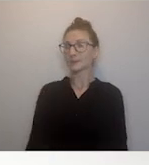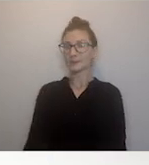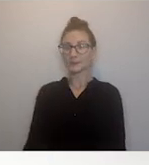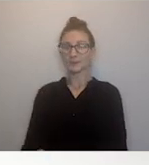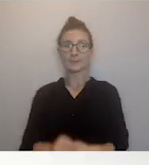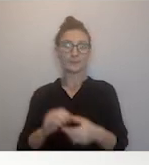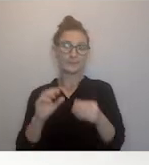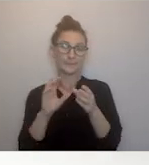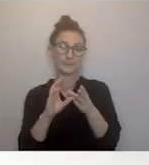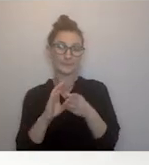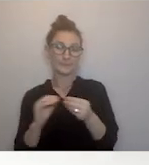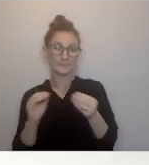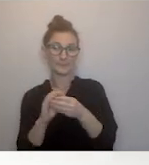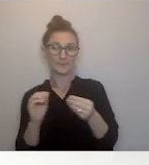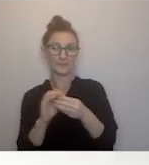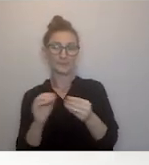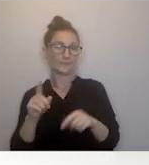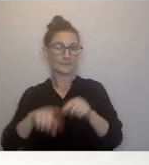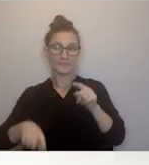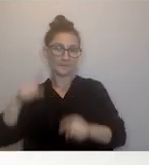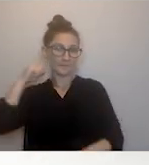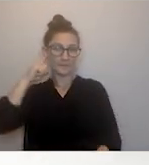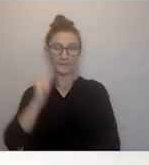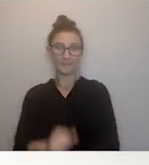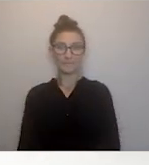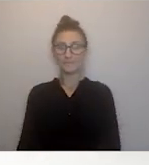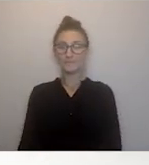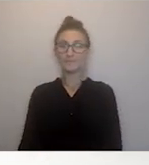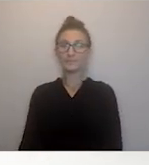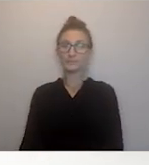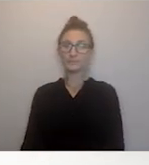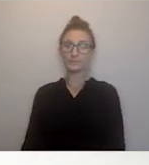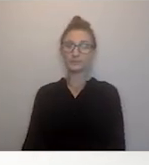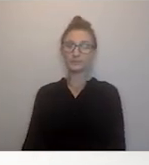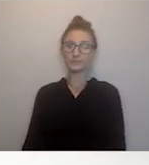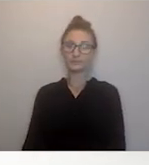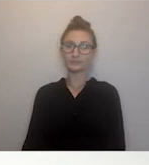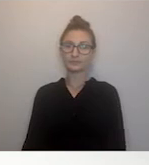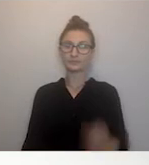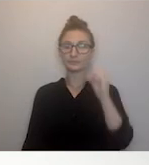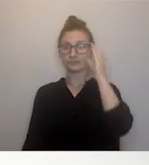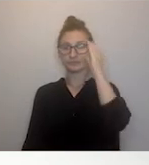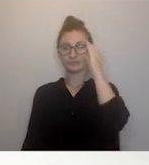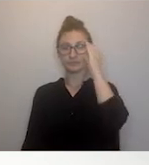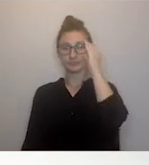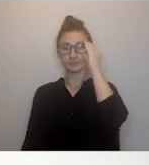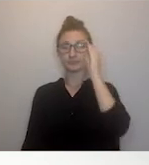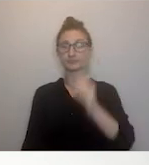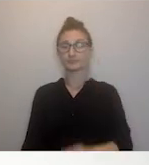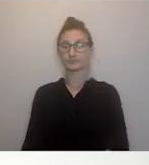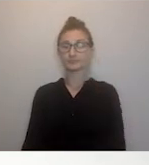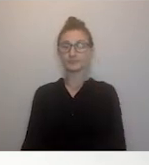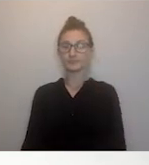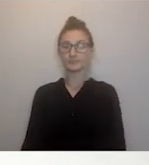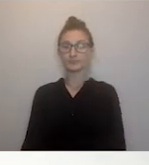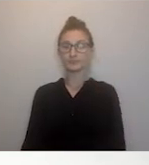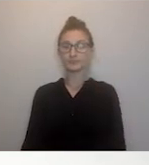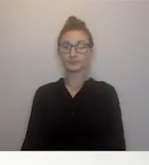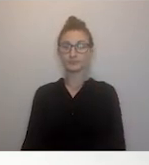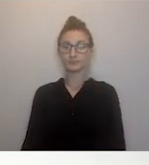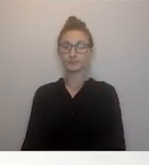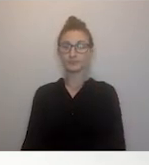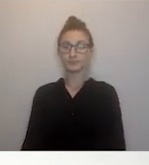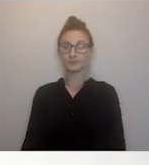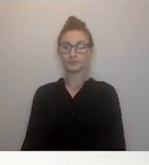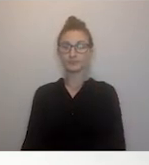the population that I'm serving right now, it's about 60 kids and growing. A lot of our